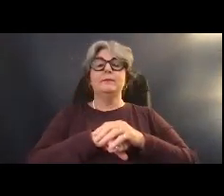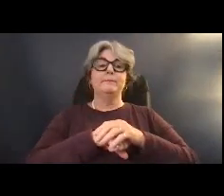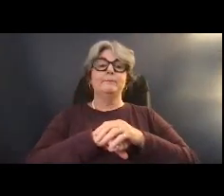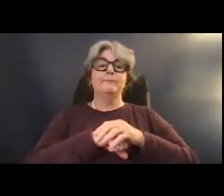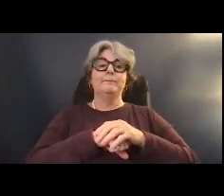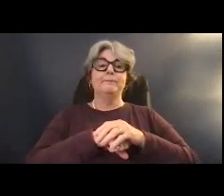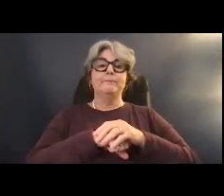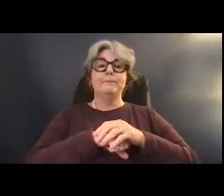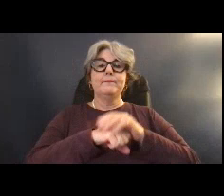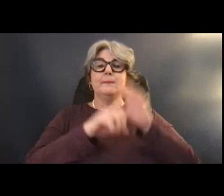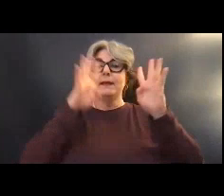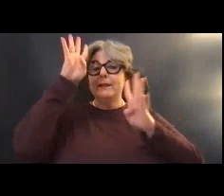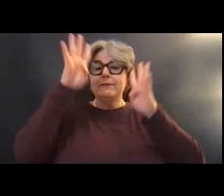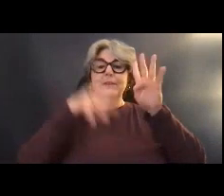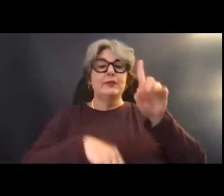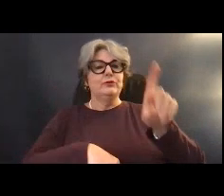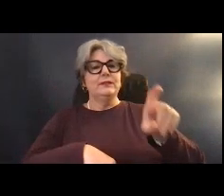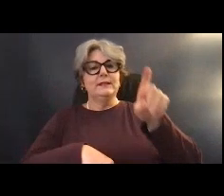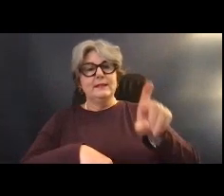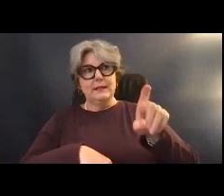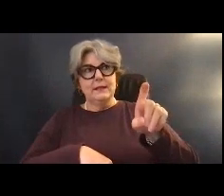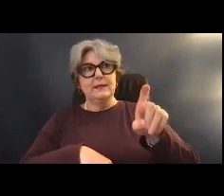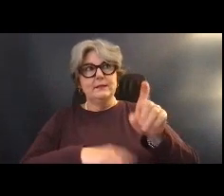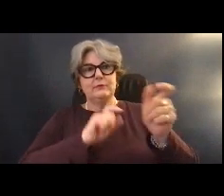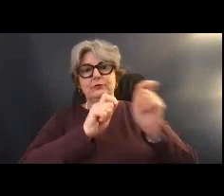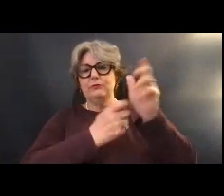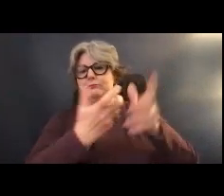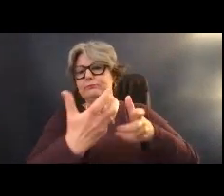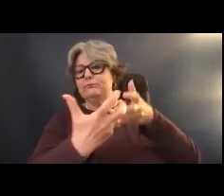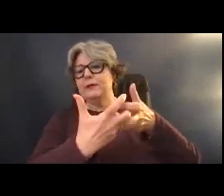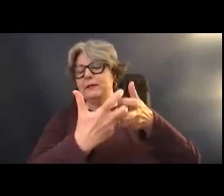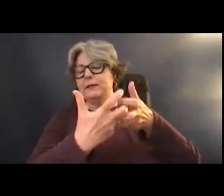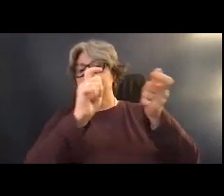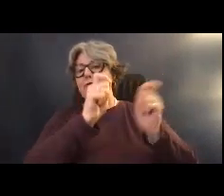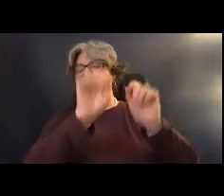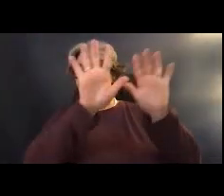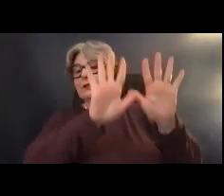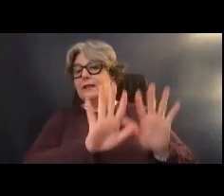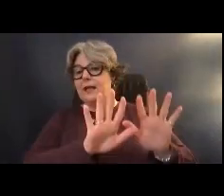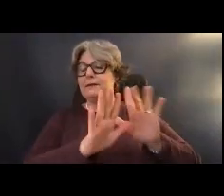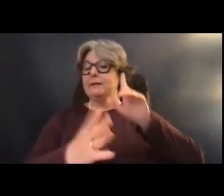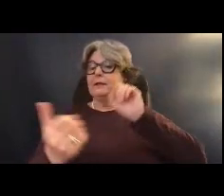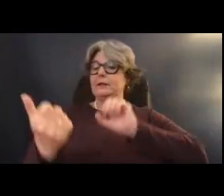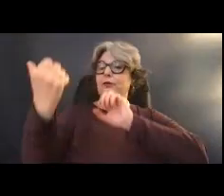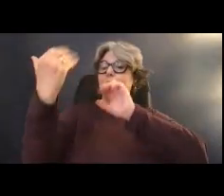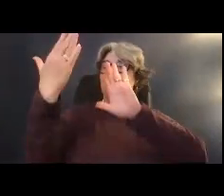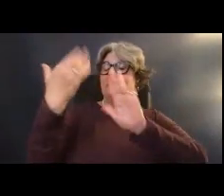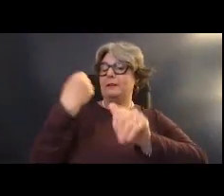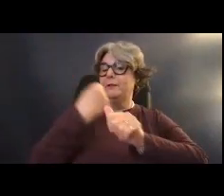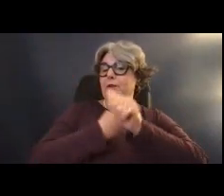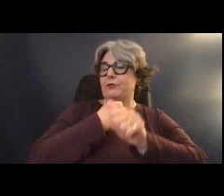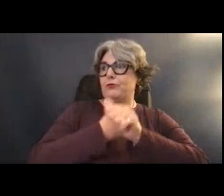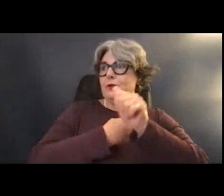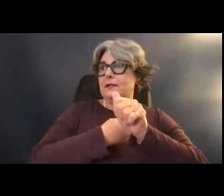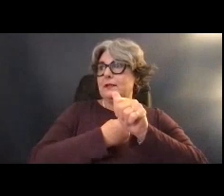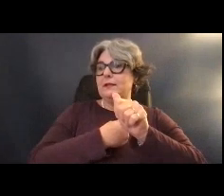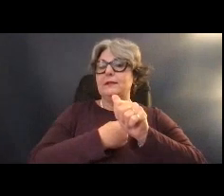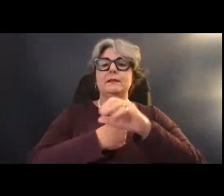Innovation needs to adapt to the climate change and address other emerging threats such as pests